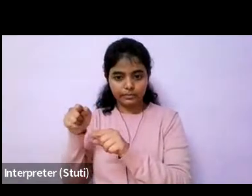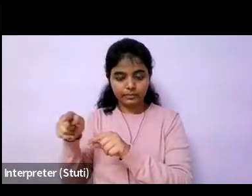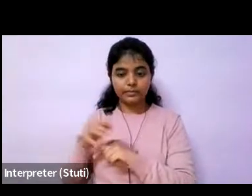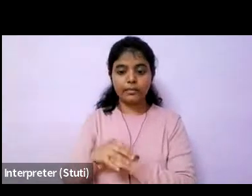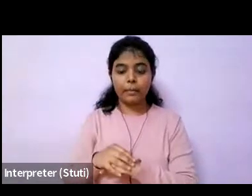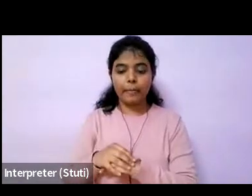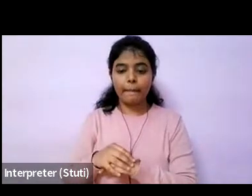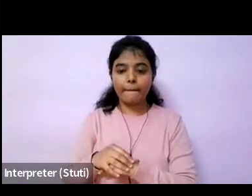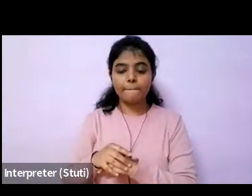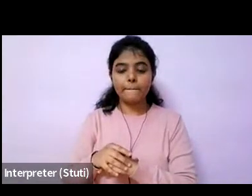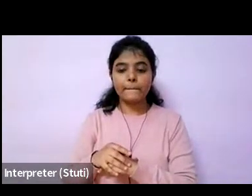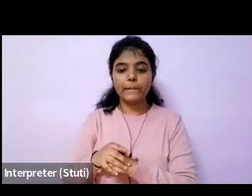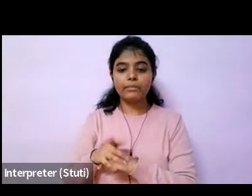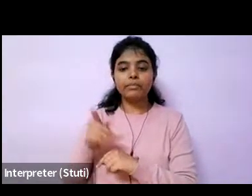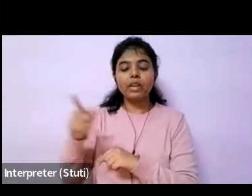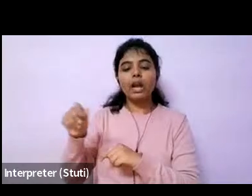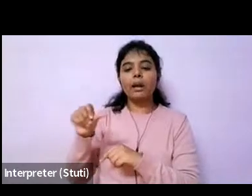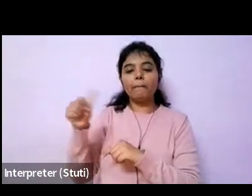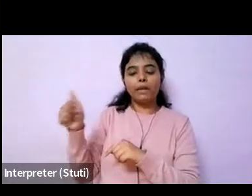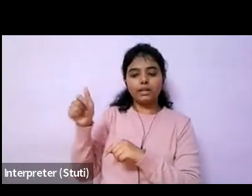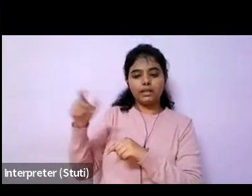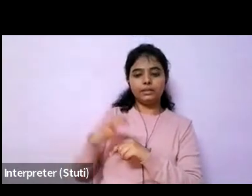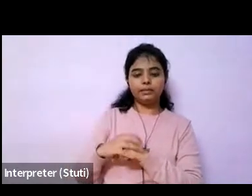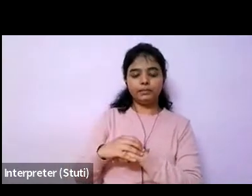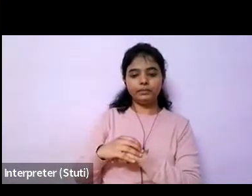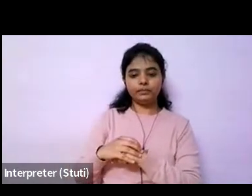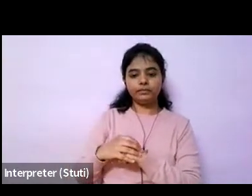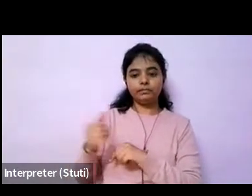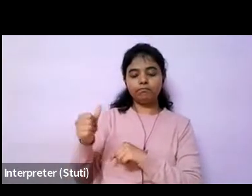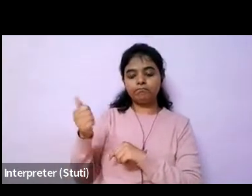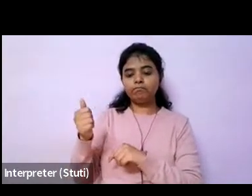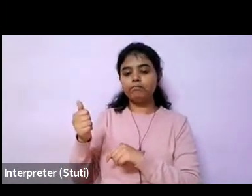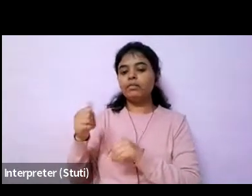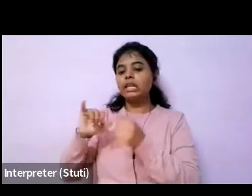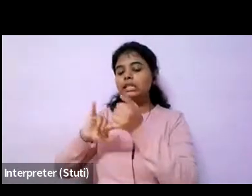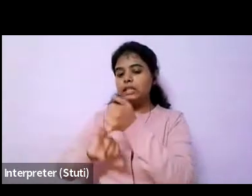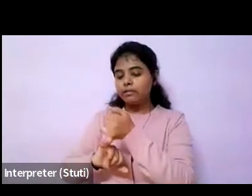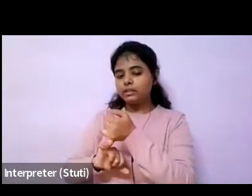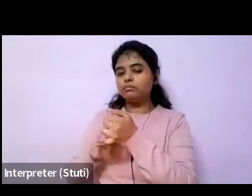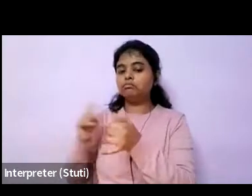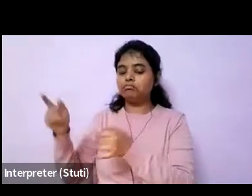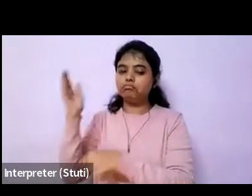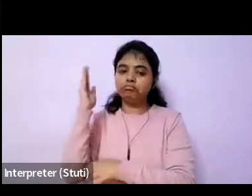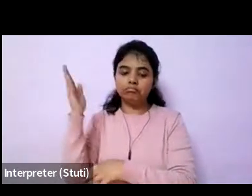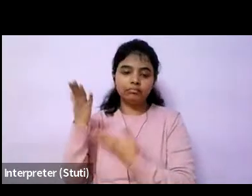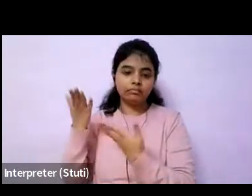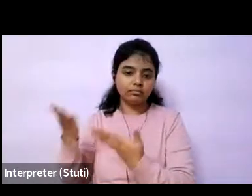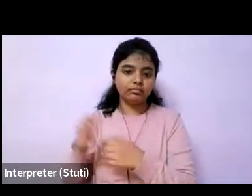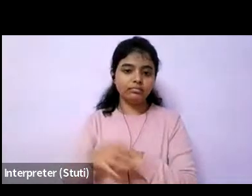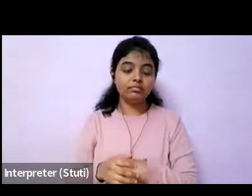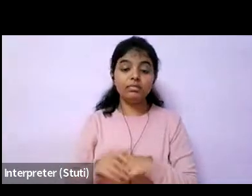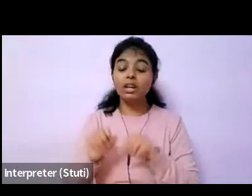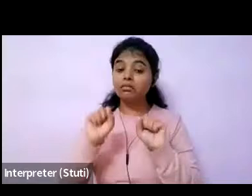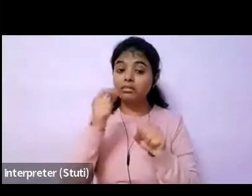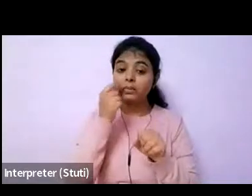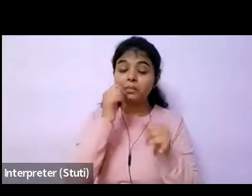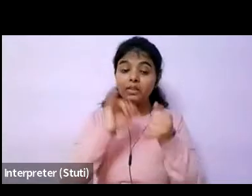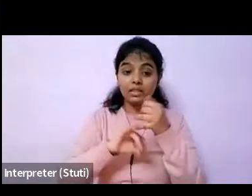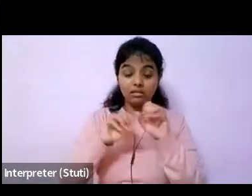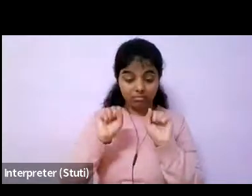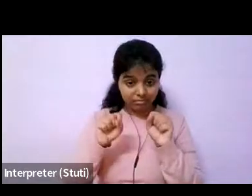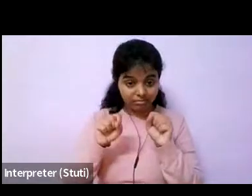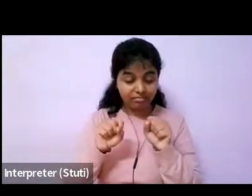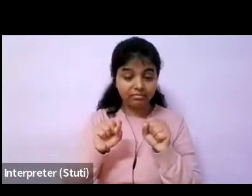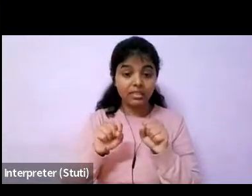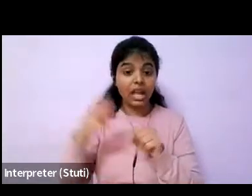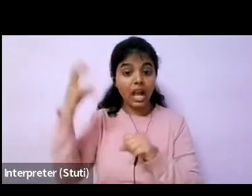be delivered by Stephen Kuzisto, and it will be chaired by Sandeep Singh. Yeah, so, must come for the plenary as well as the technical sessions in the